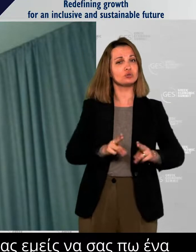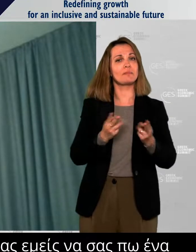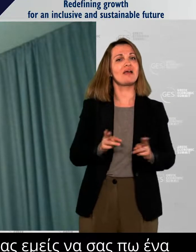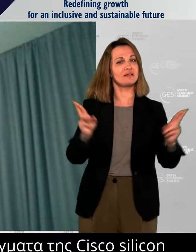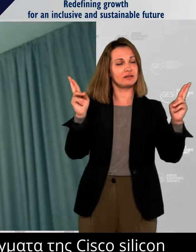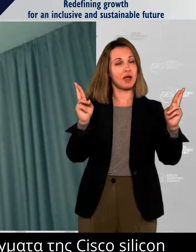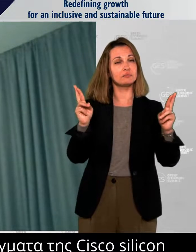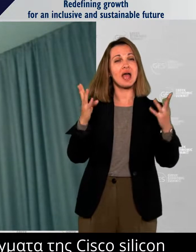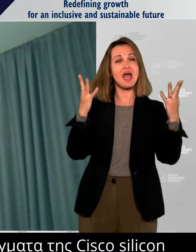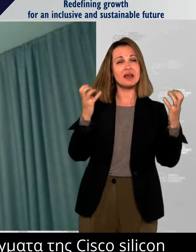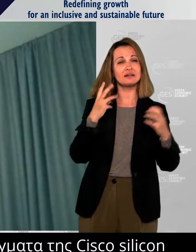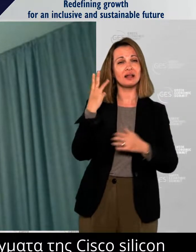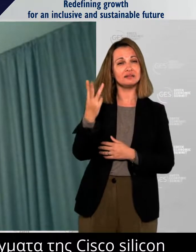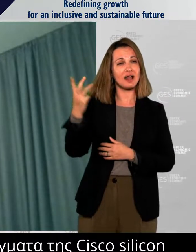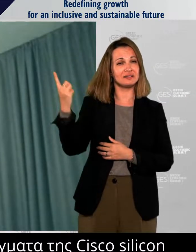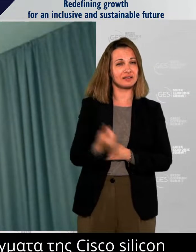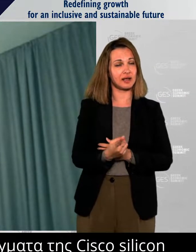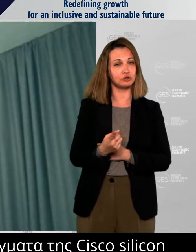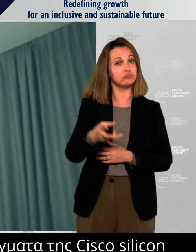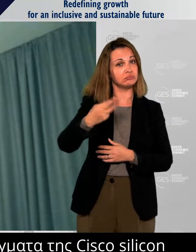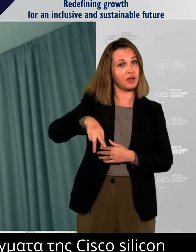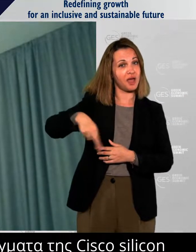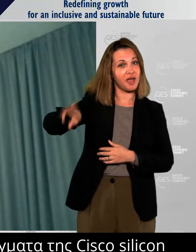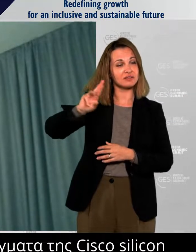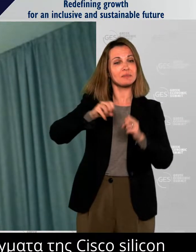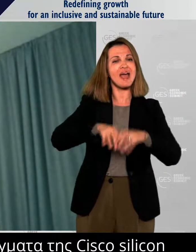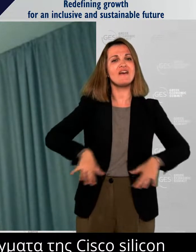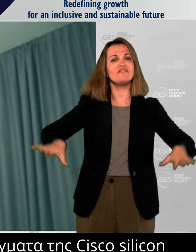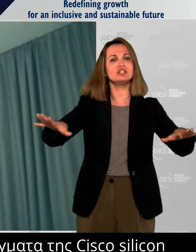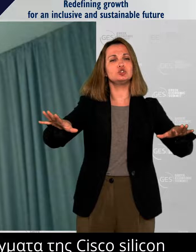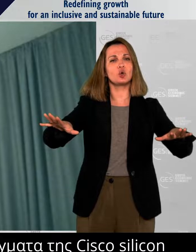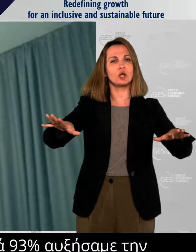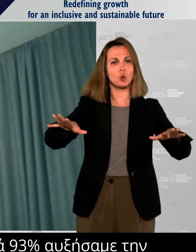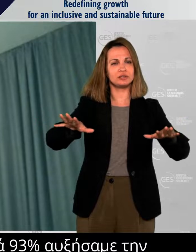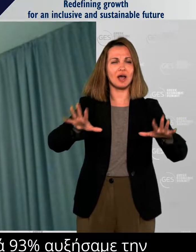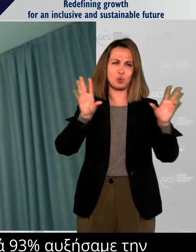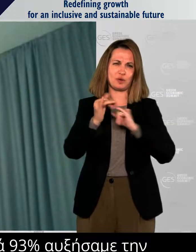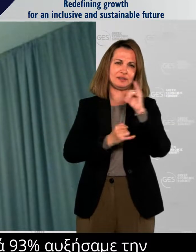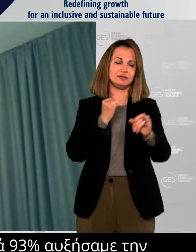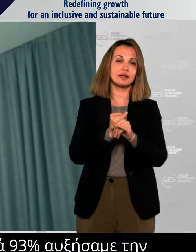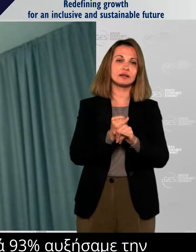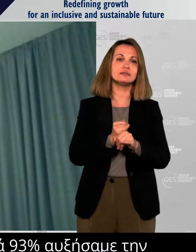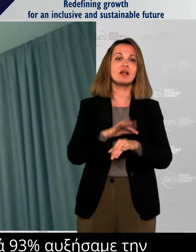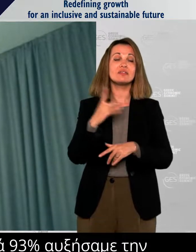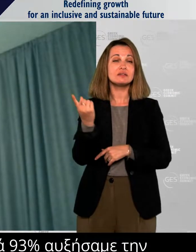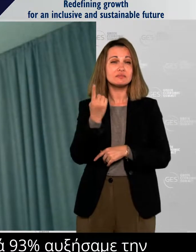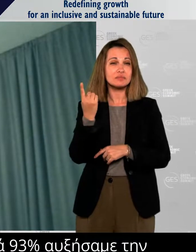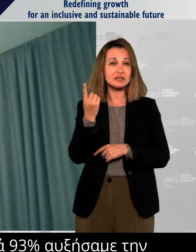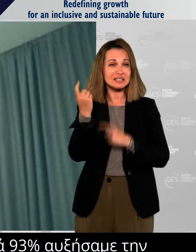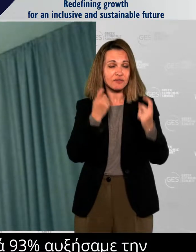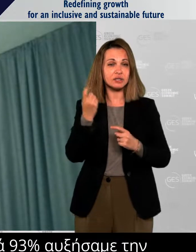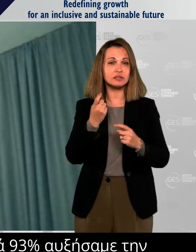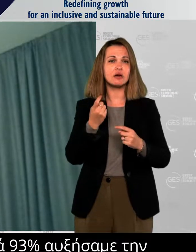increasing the bandwidth by 35. So imagine the chips that we will gonna use. We will spend